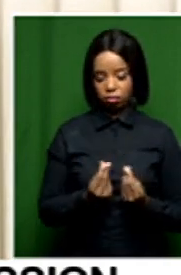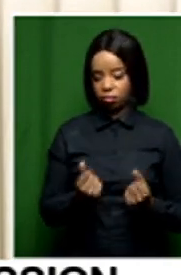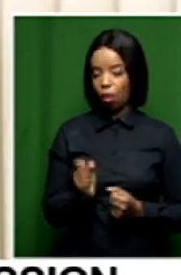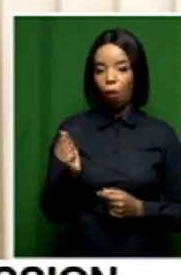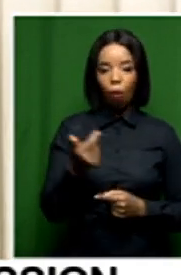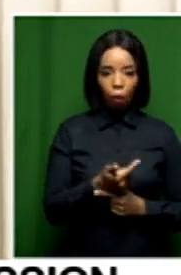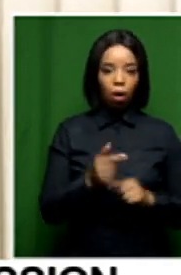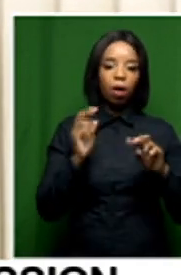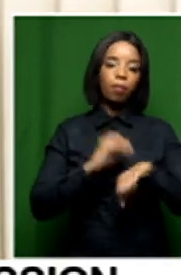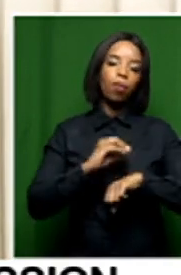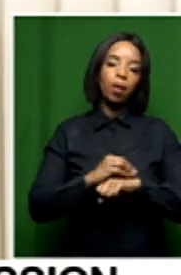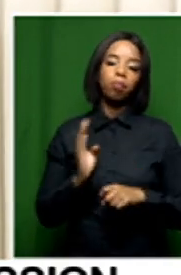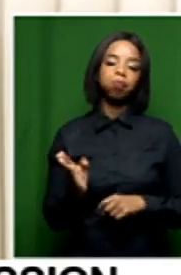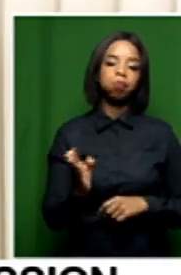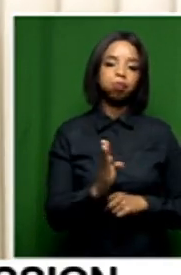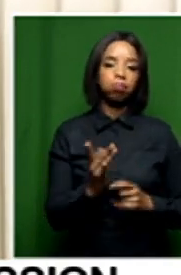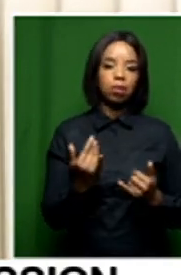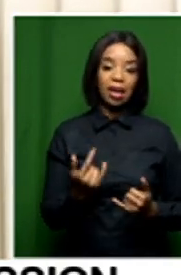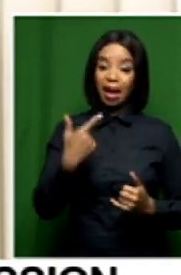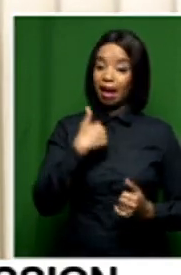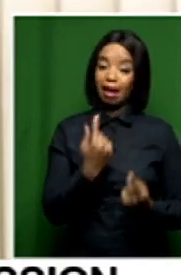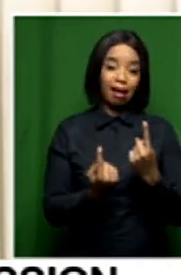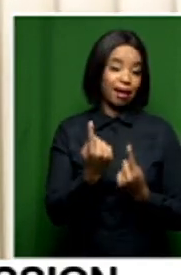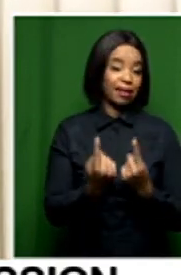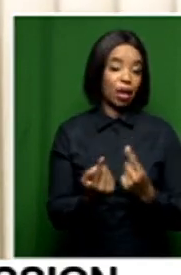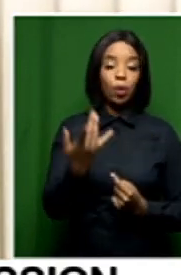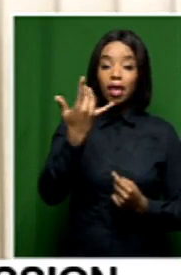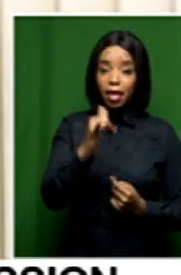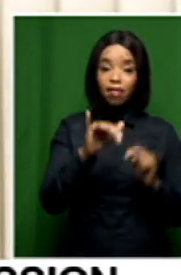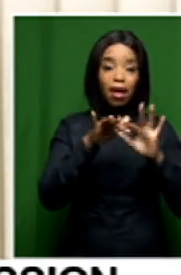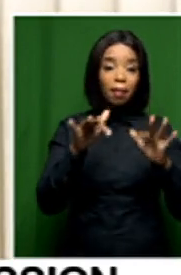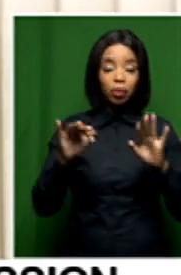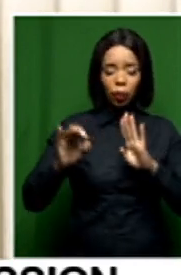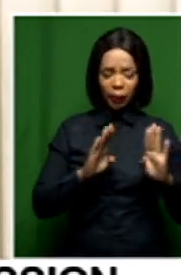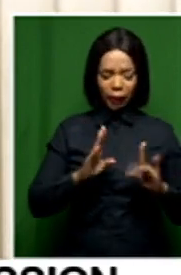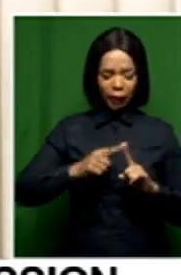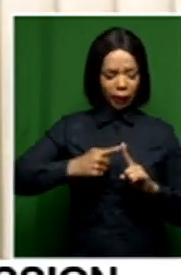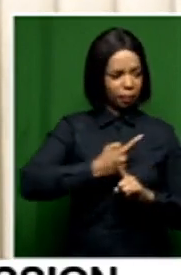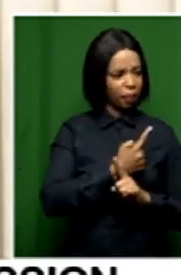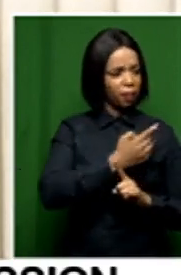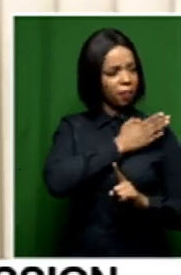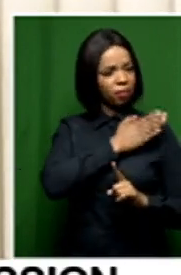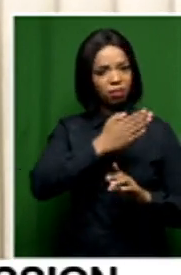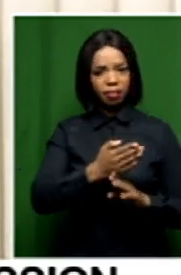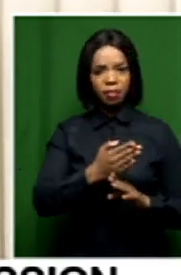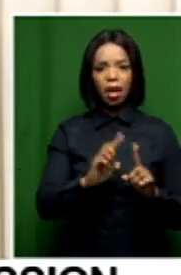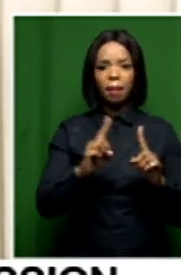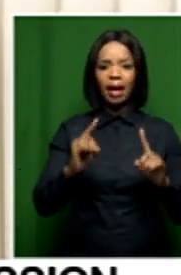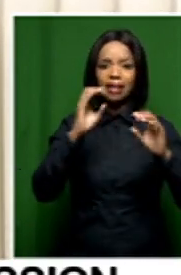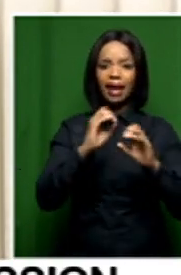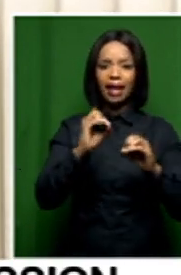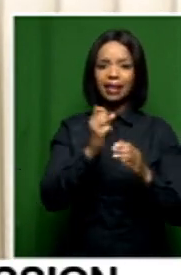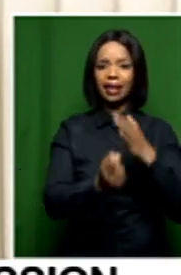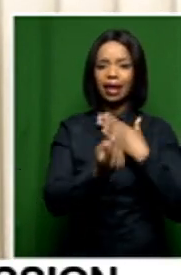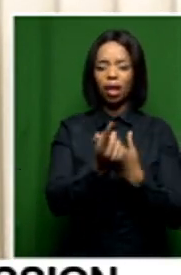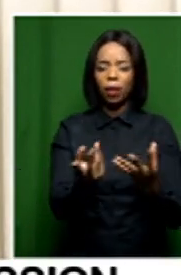any results if evidence of misconduct have surfaced throughout the years and there's nothing that has been done. Only a few people